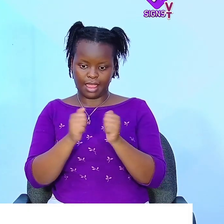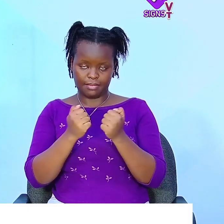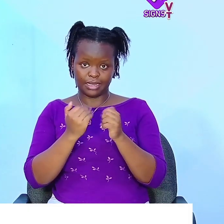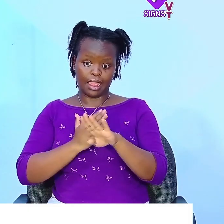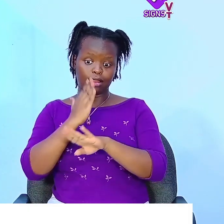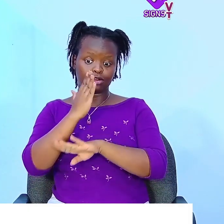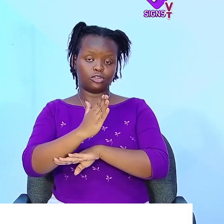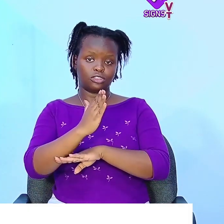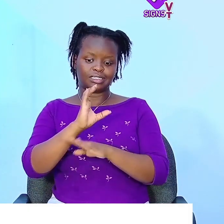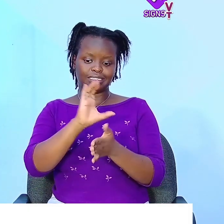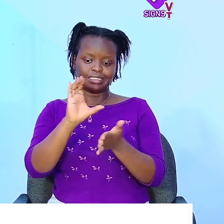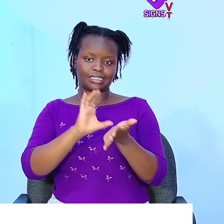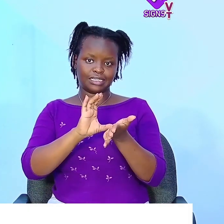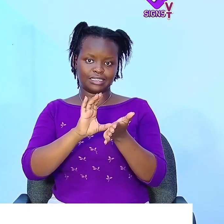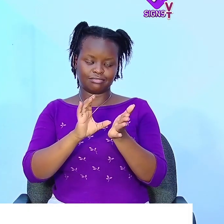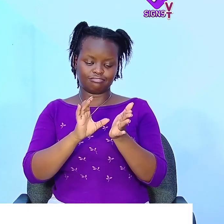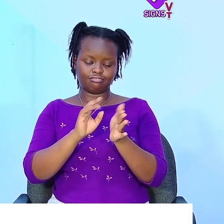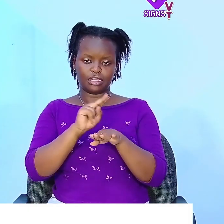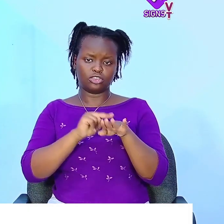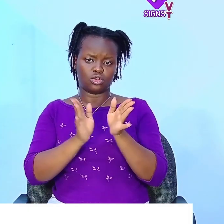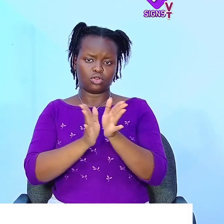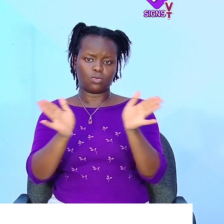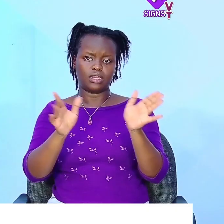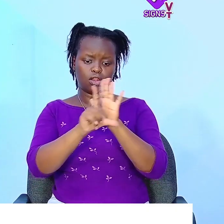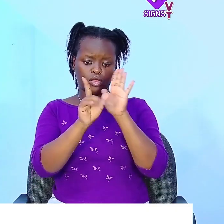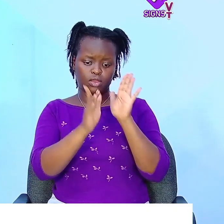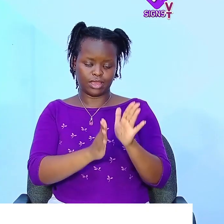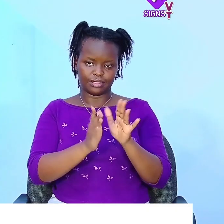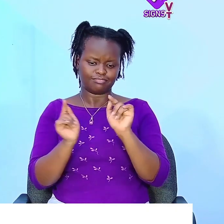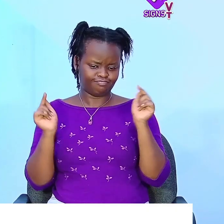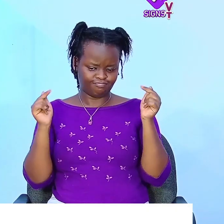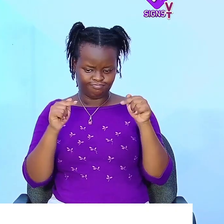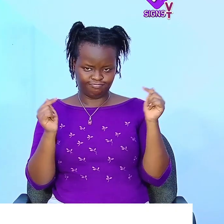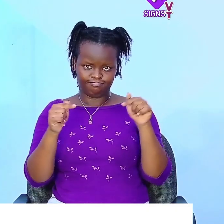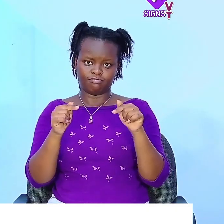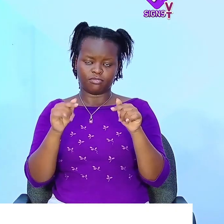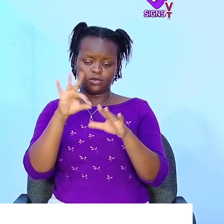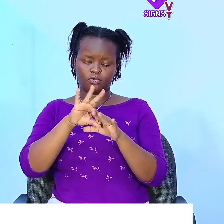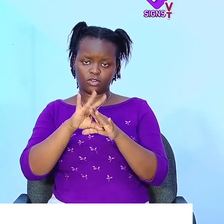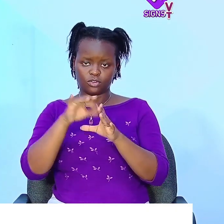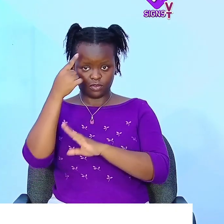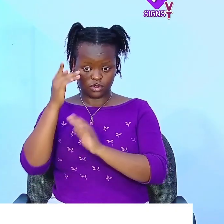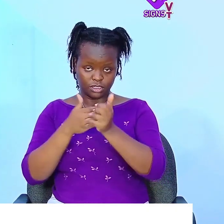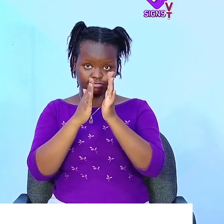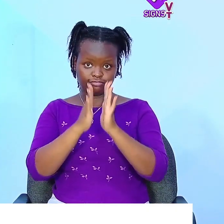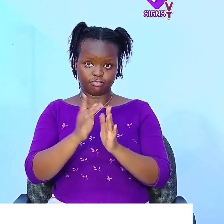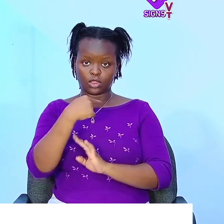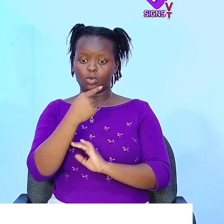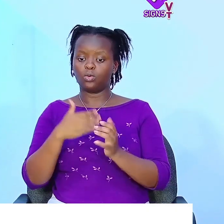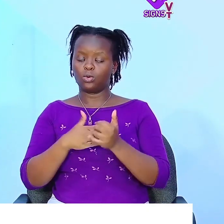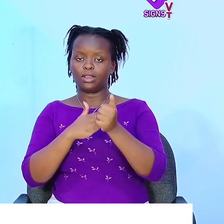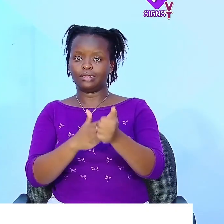across centers nationwide. Lawyers turned out to elect leaders who will steer the affairs of